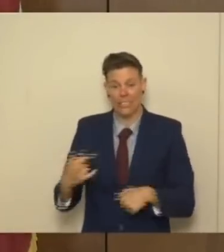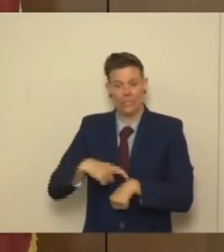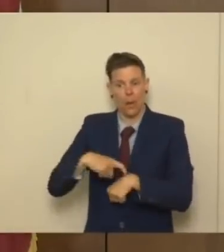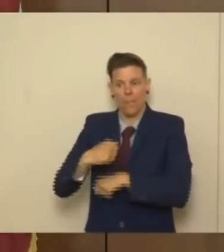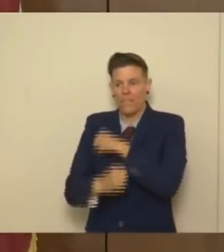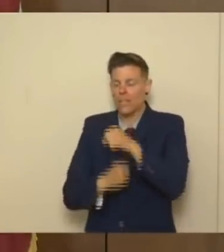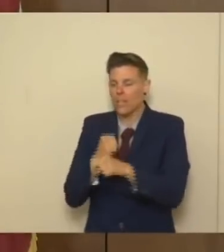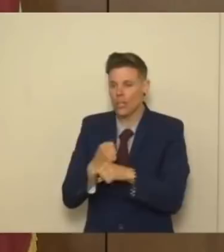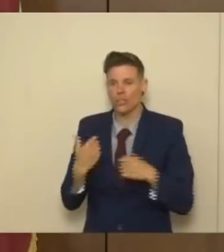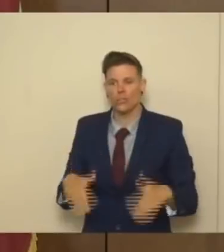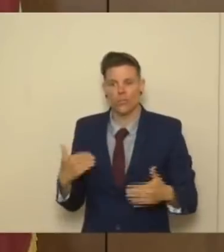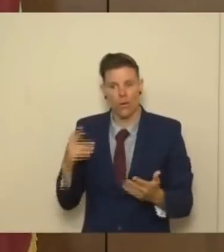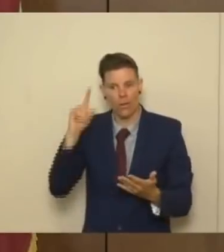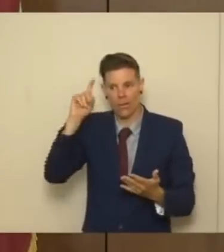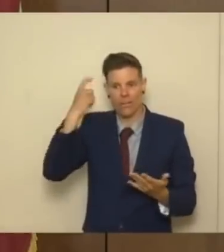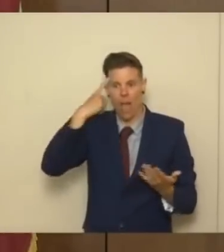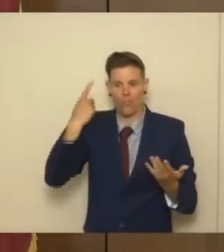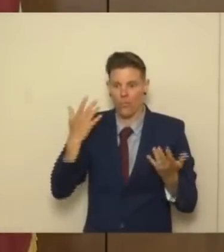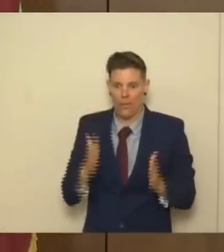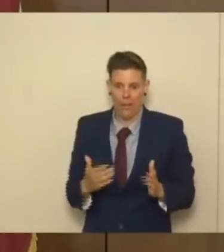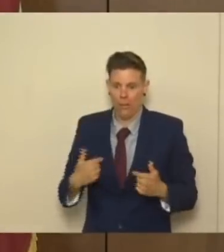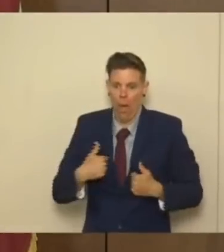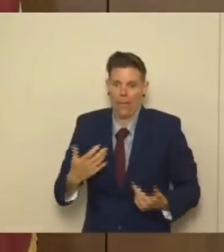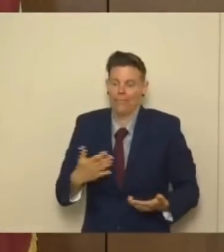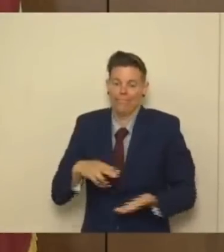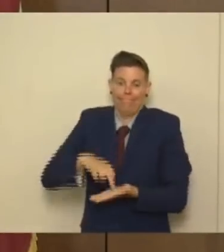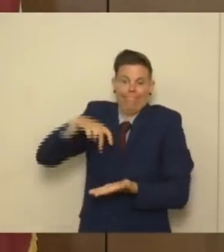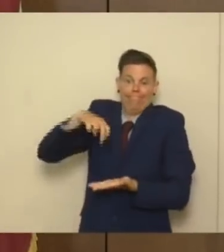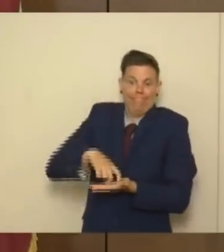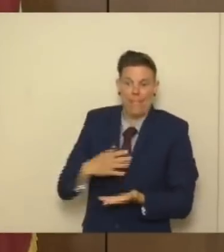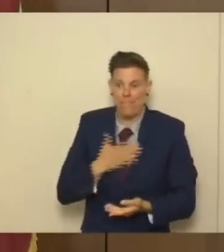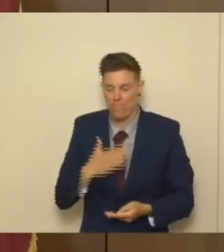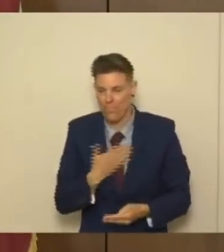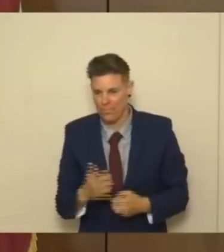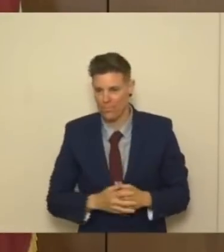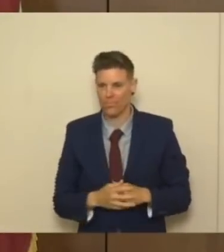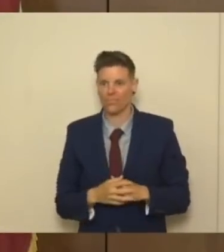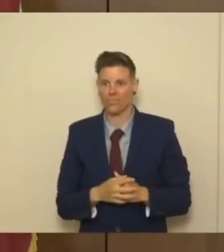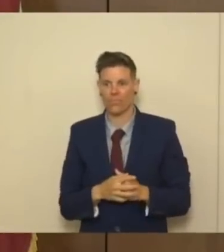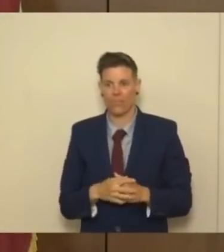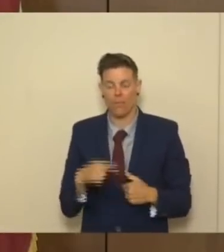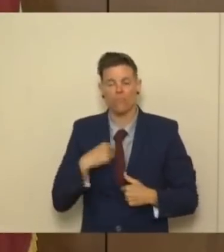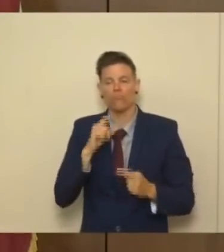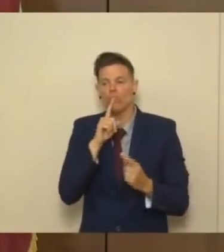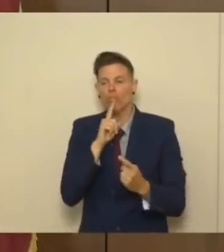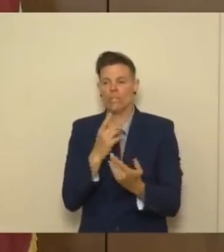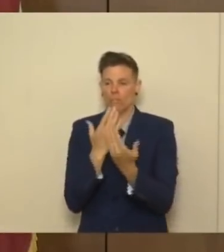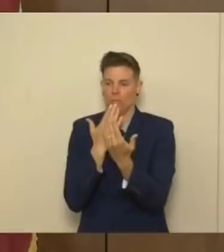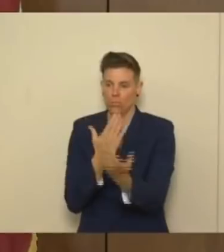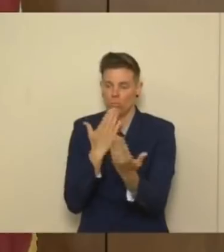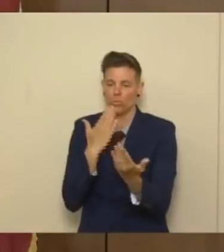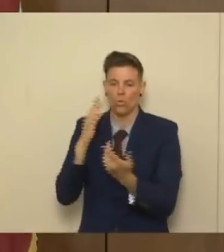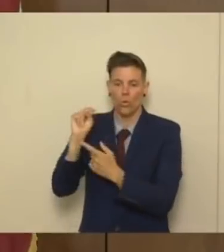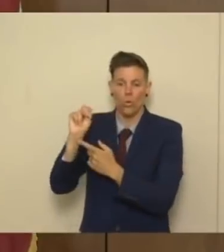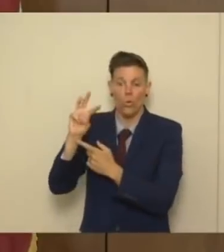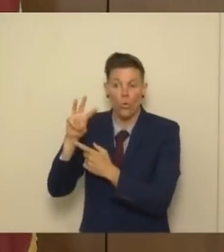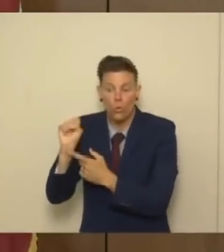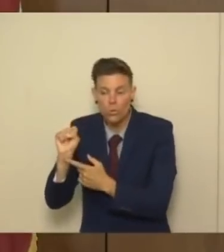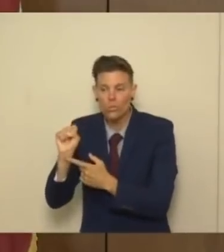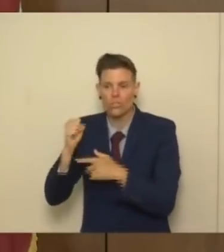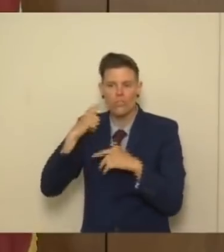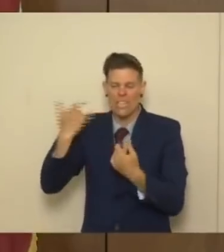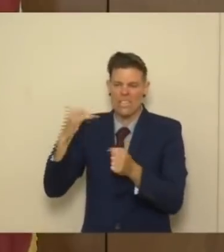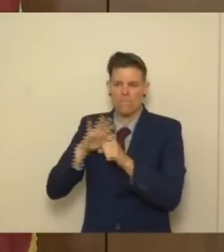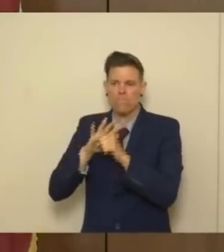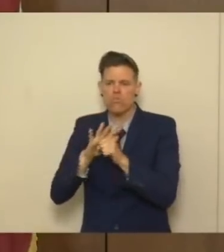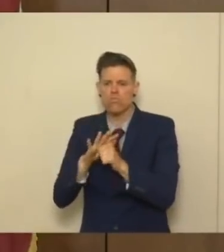am grateful to the press pushing hard these issues, right? Their job is to keep us transparent, to